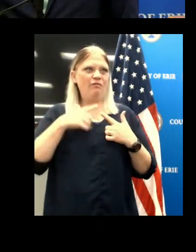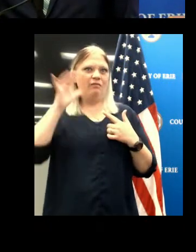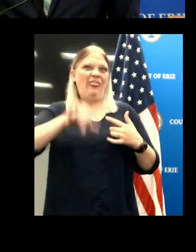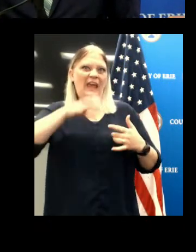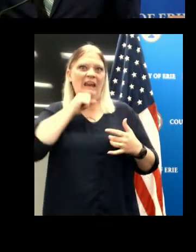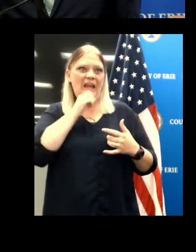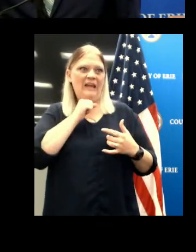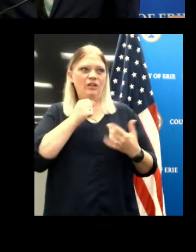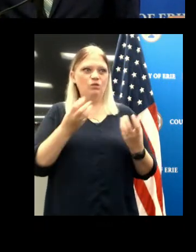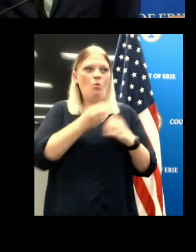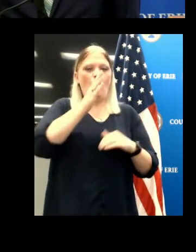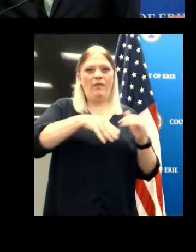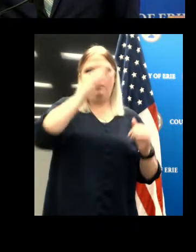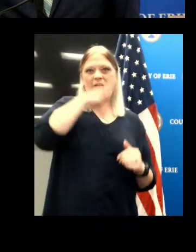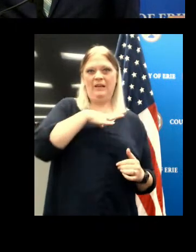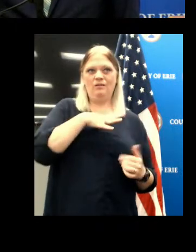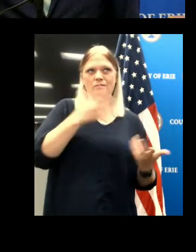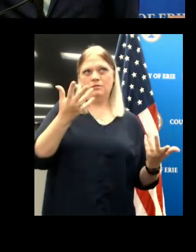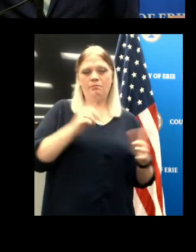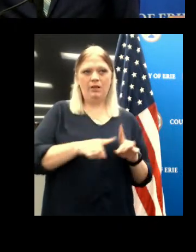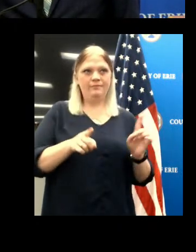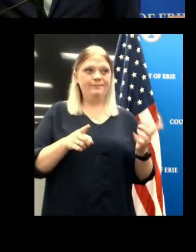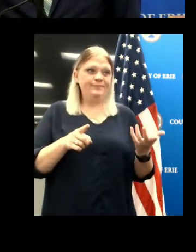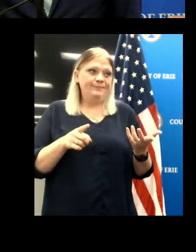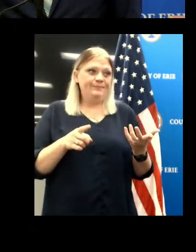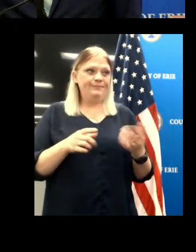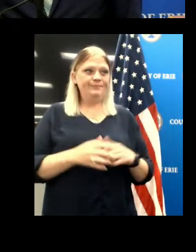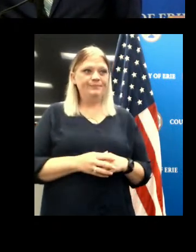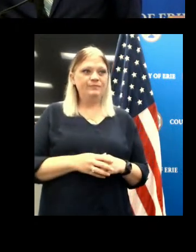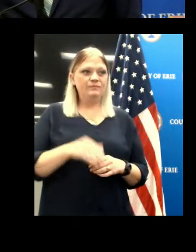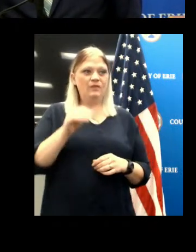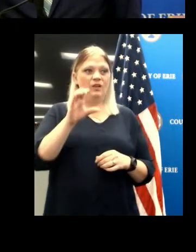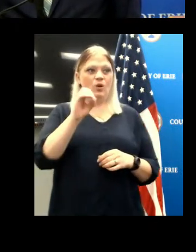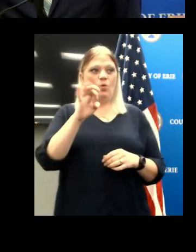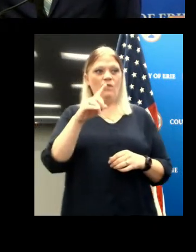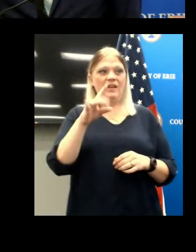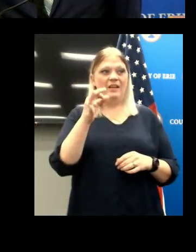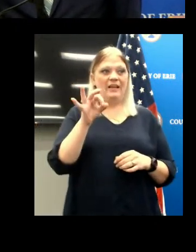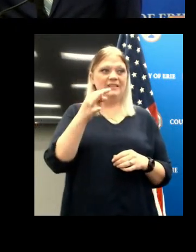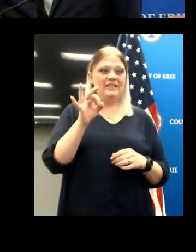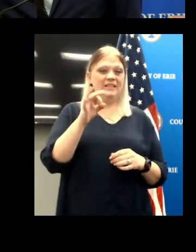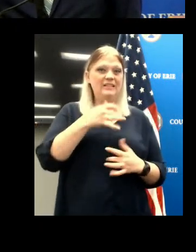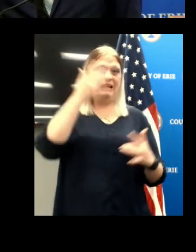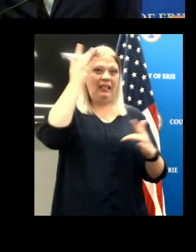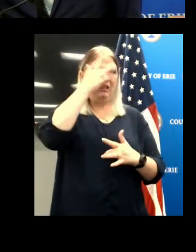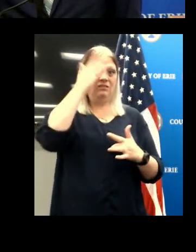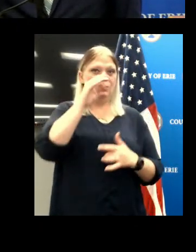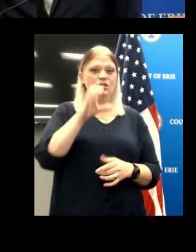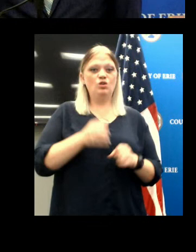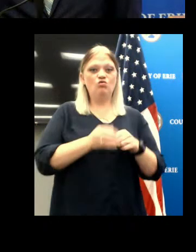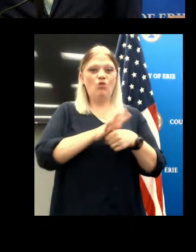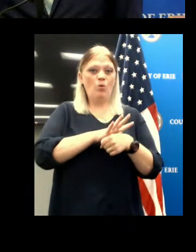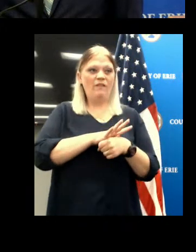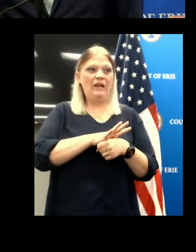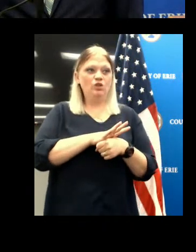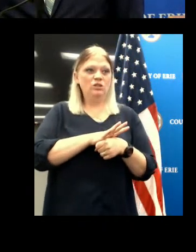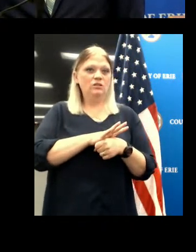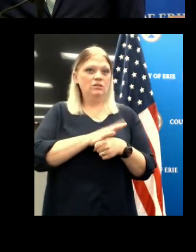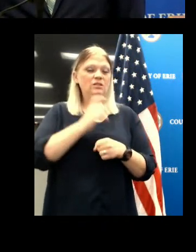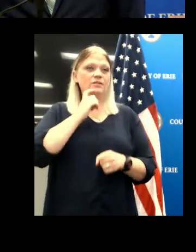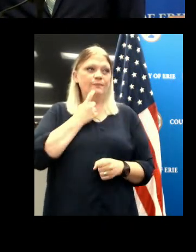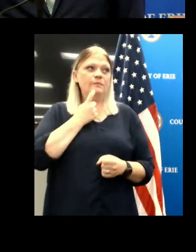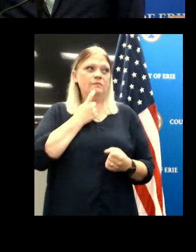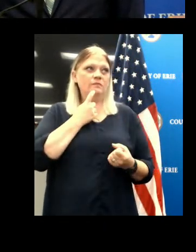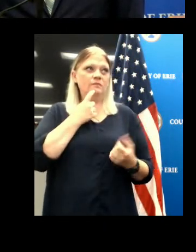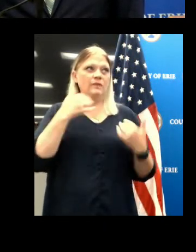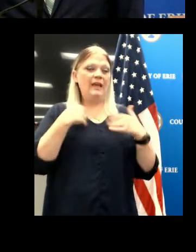begin with in the first place. But yes, the COVID-19 illness, the coronavirus, has certainly had